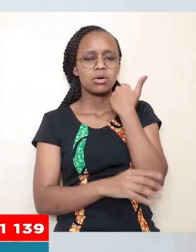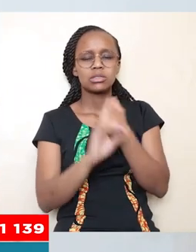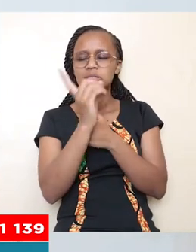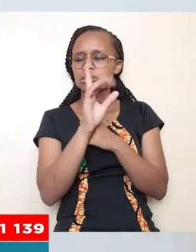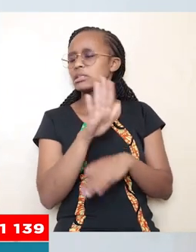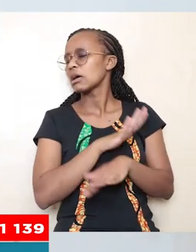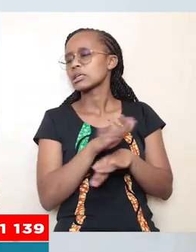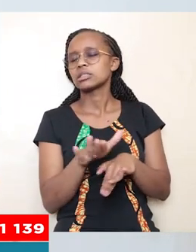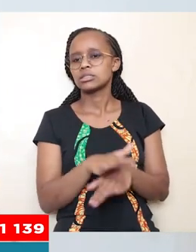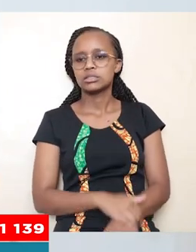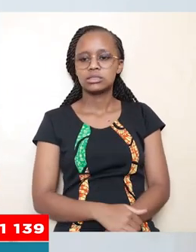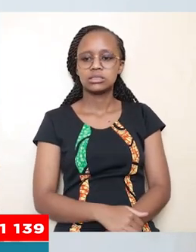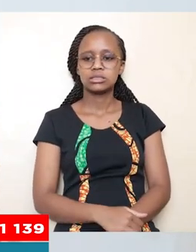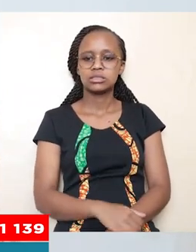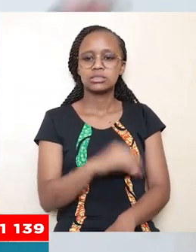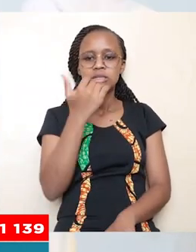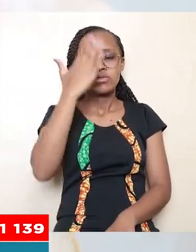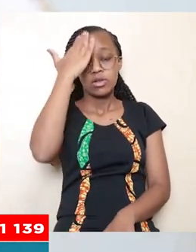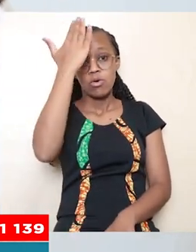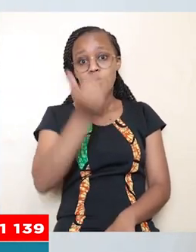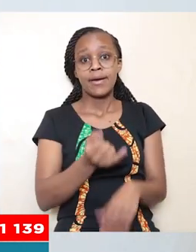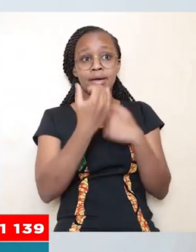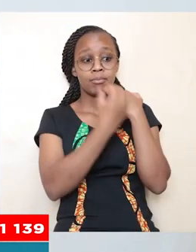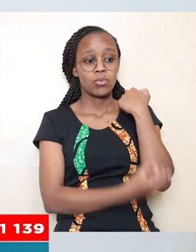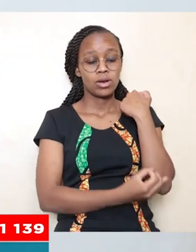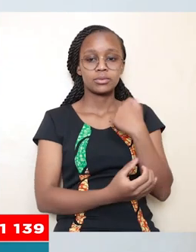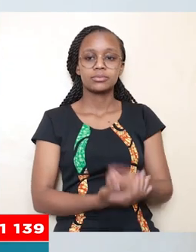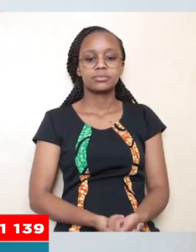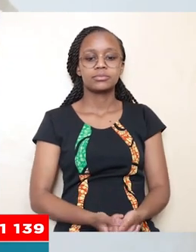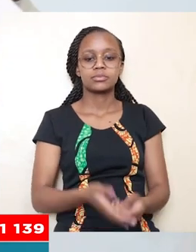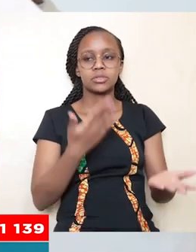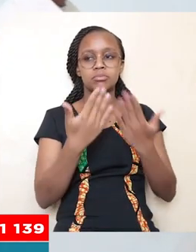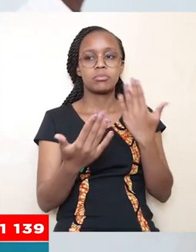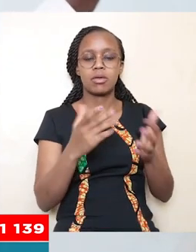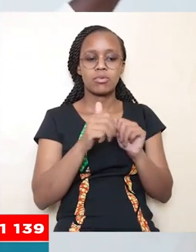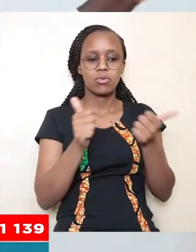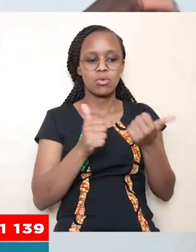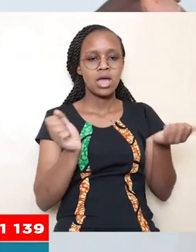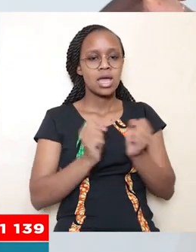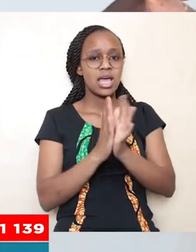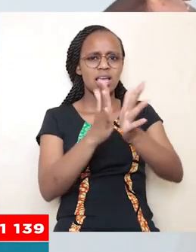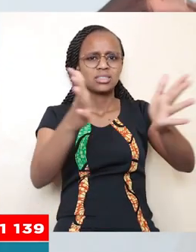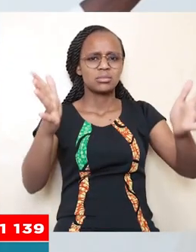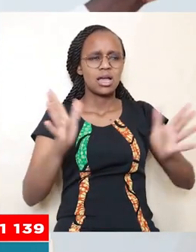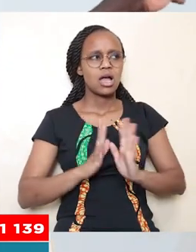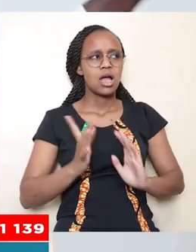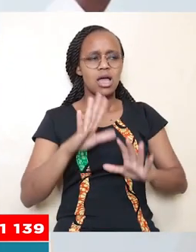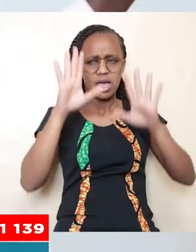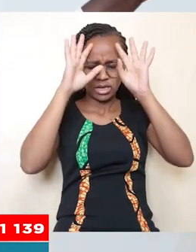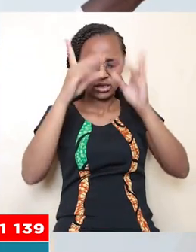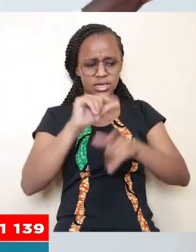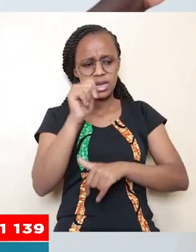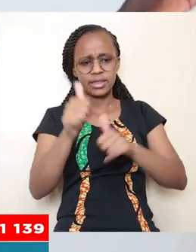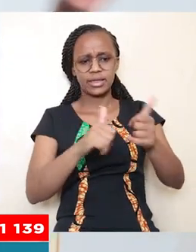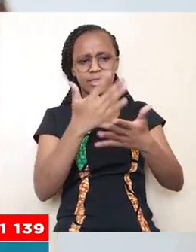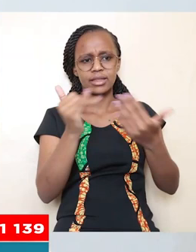No, please. You never know why they were poor. Maybe they were not very well exposed, academically and